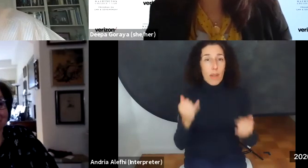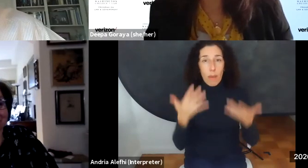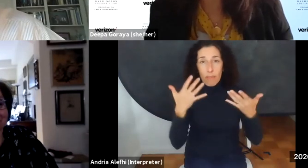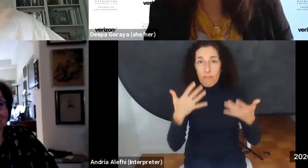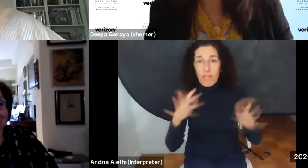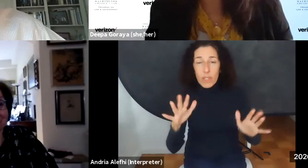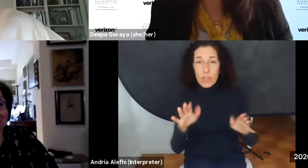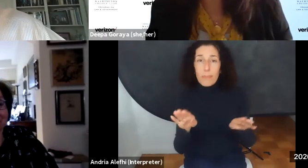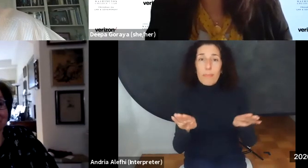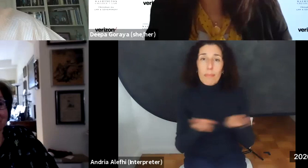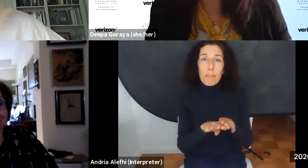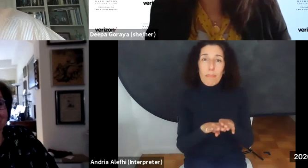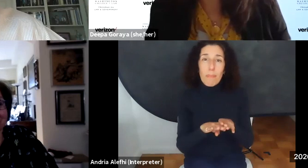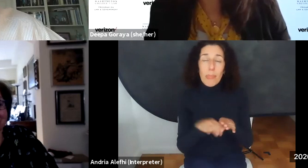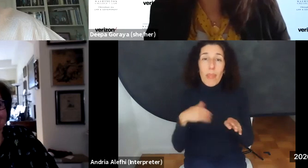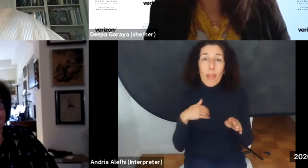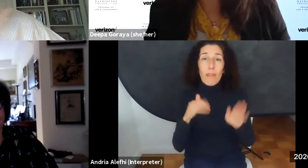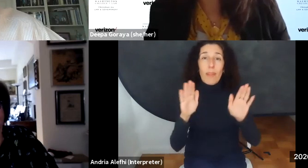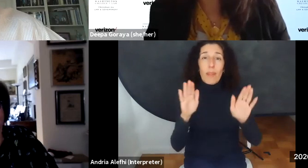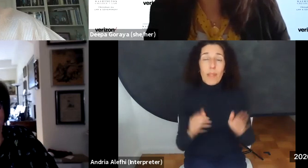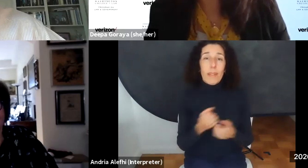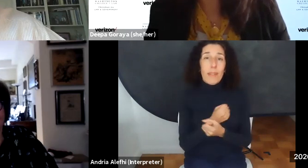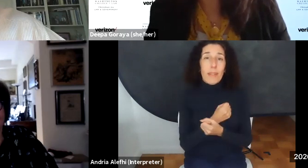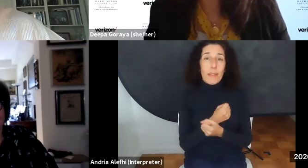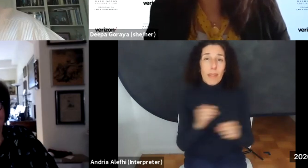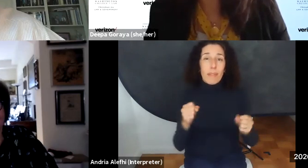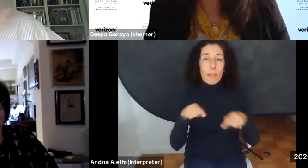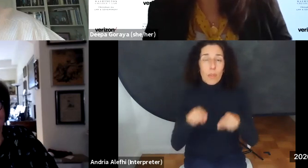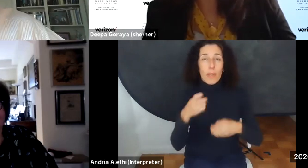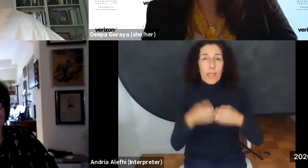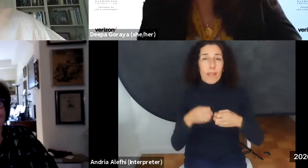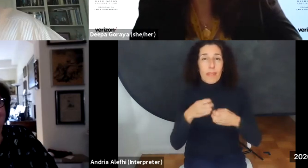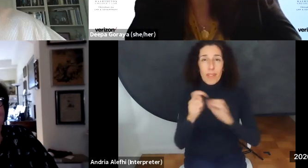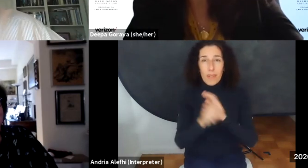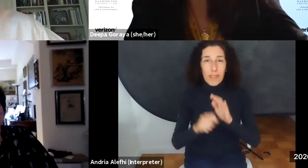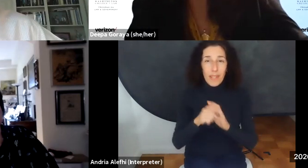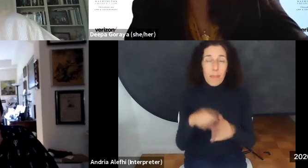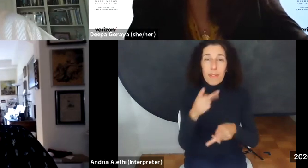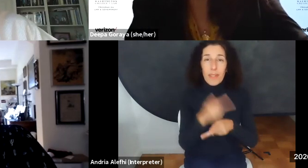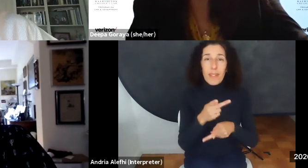you health and safety during these difficult times. Take care.